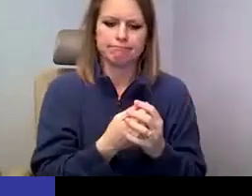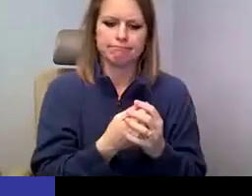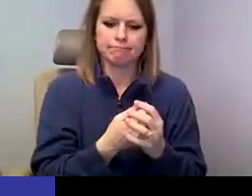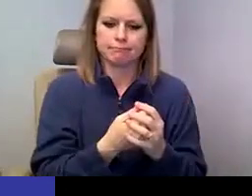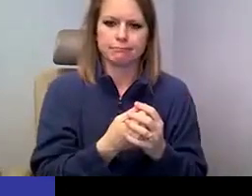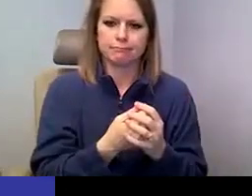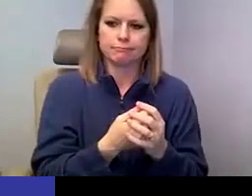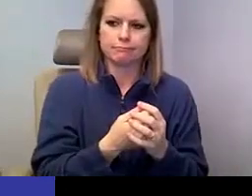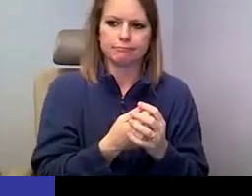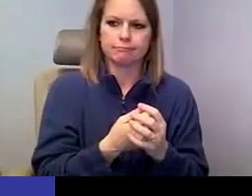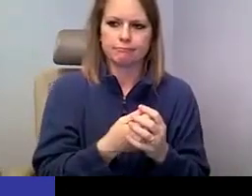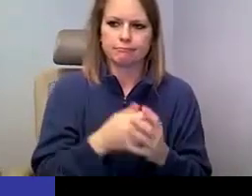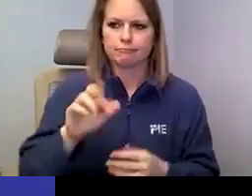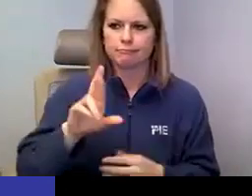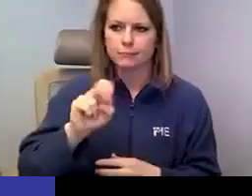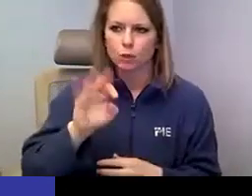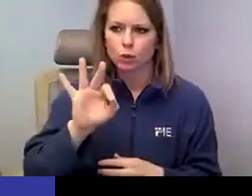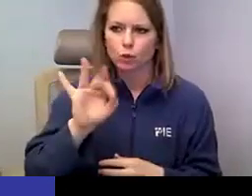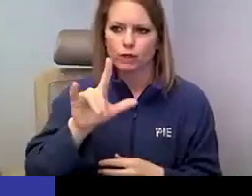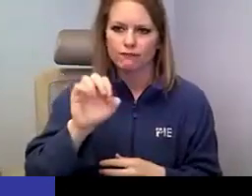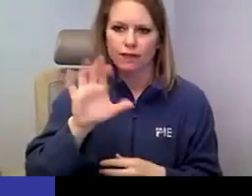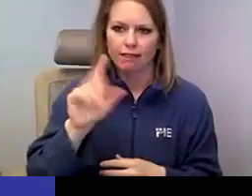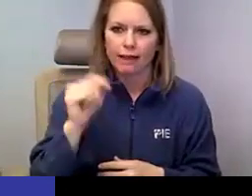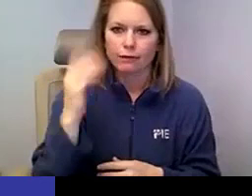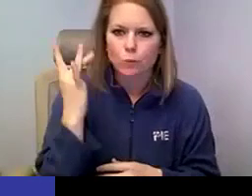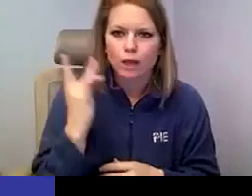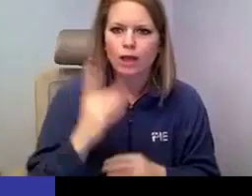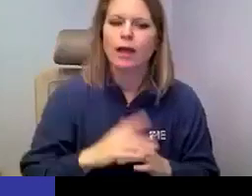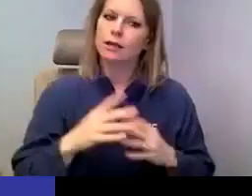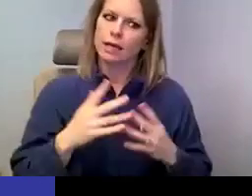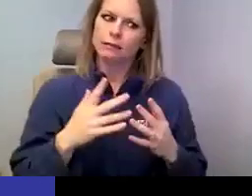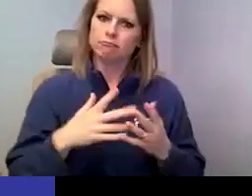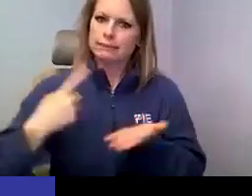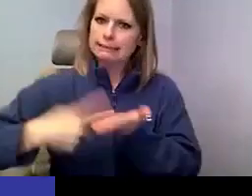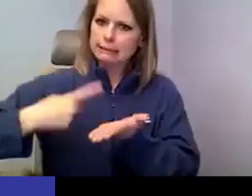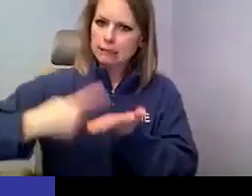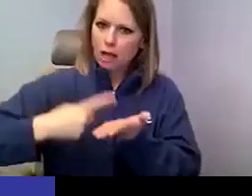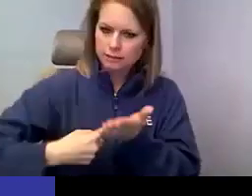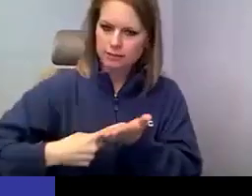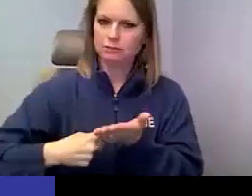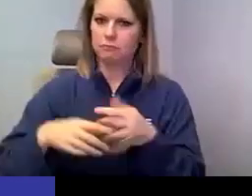and explains the impact of that to be able to scrutinize the